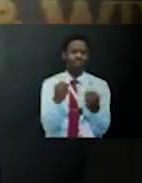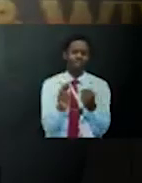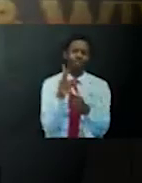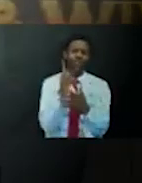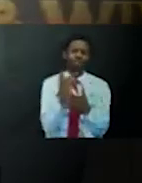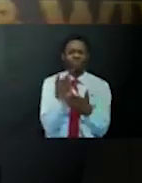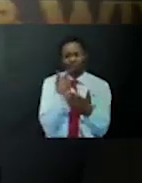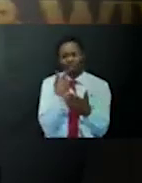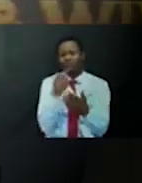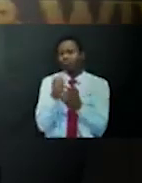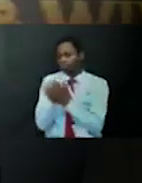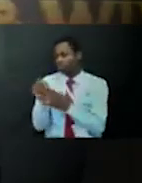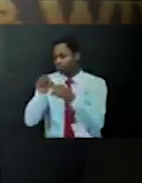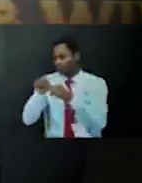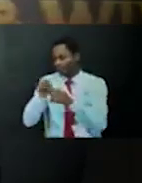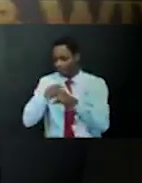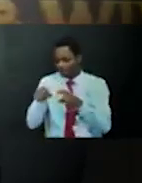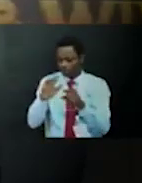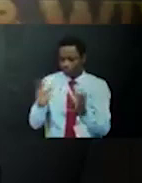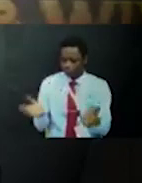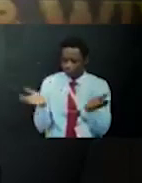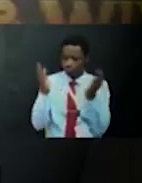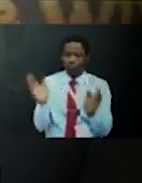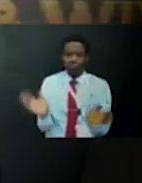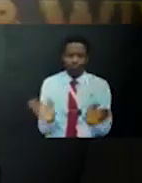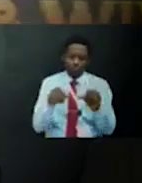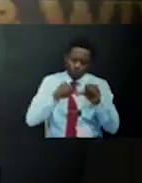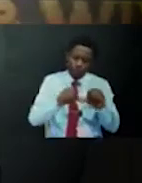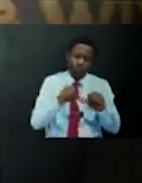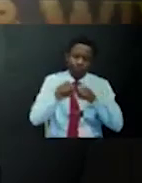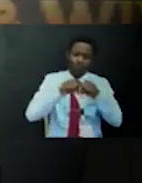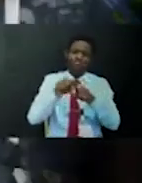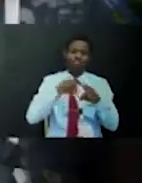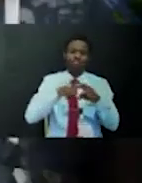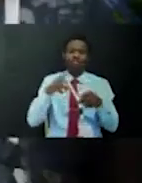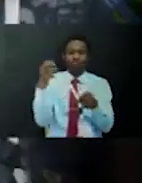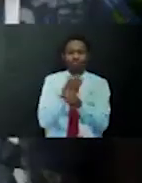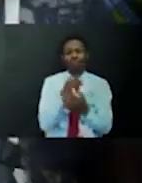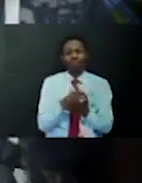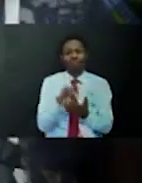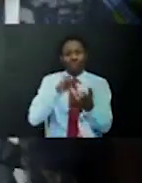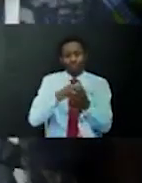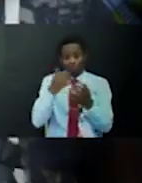not fighting, but we want to keep it up. That is why we are repositioning the local church.